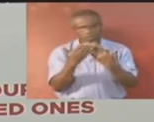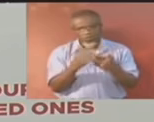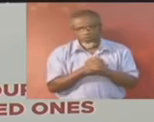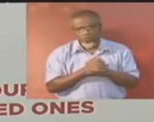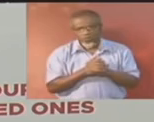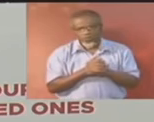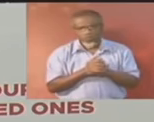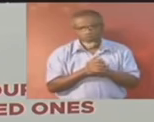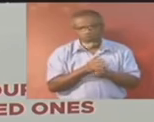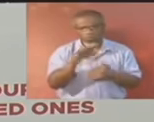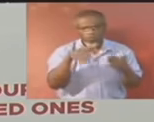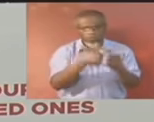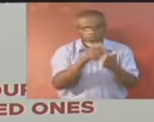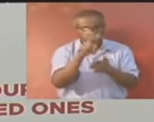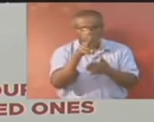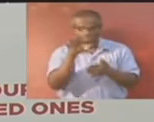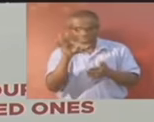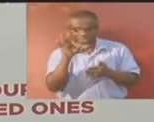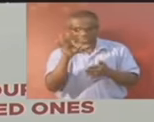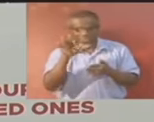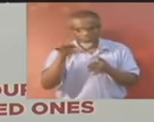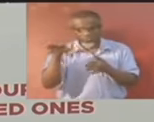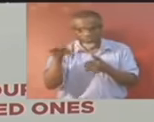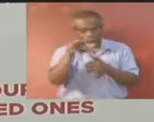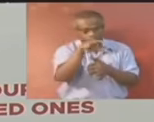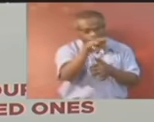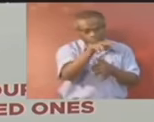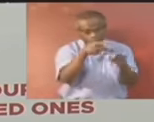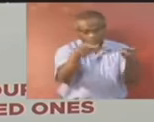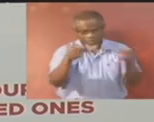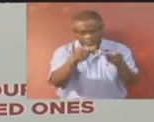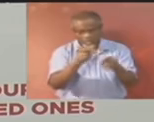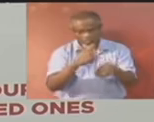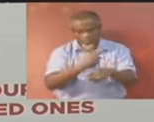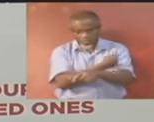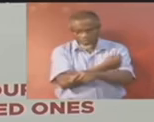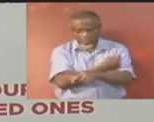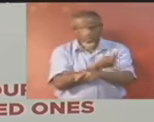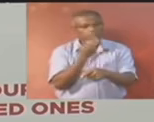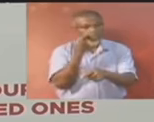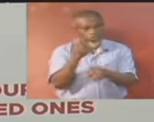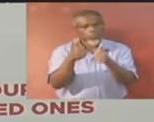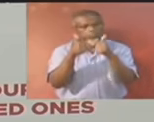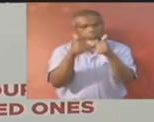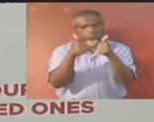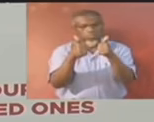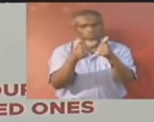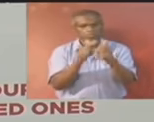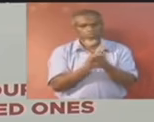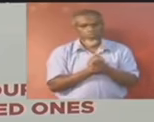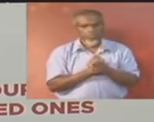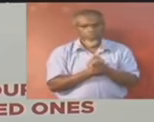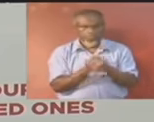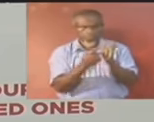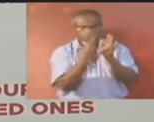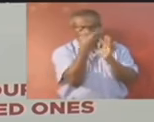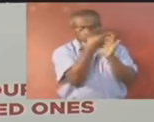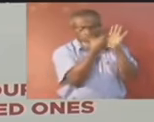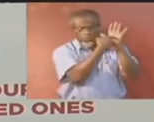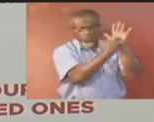29 sites. Now, we have mass vaccination sites, and this is clearly identified on the Ministry of Health's website.